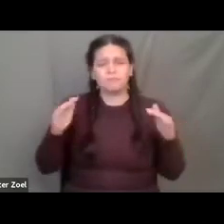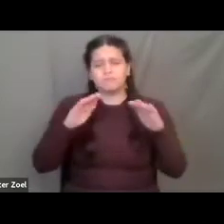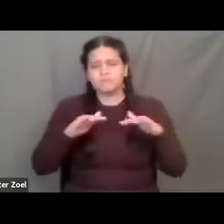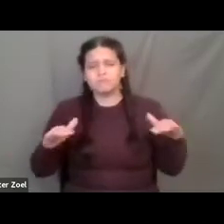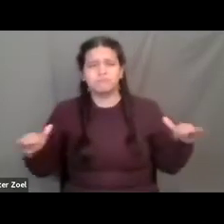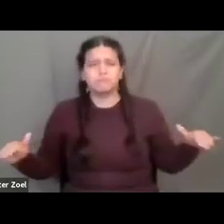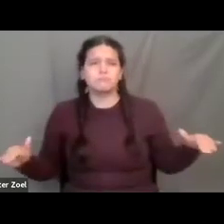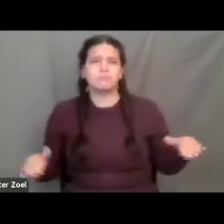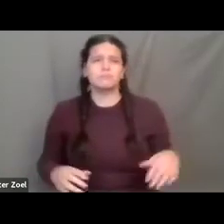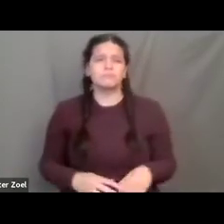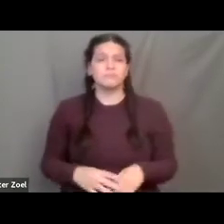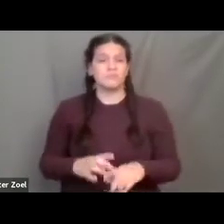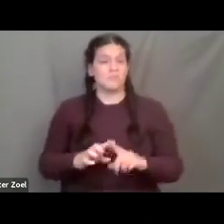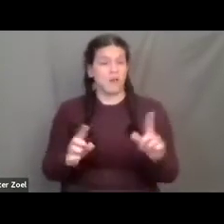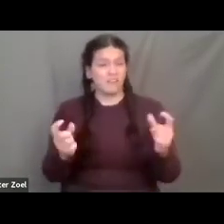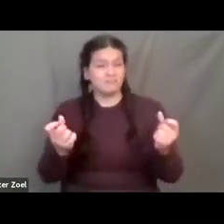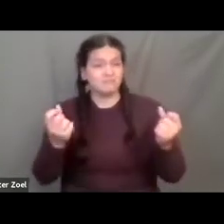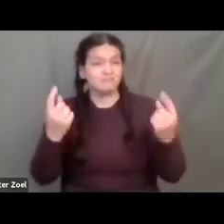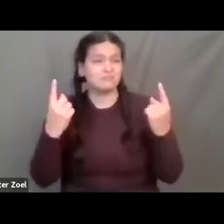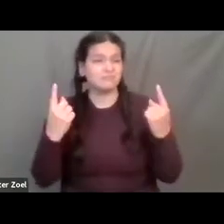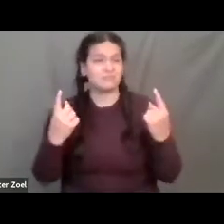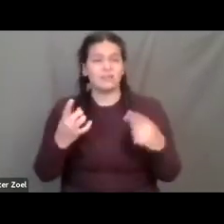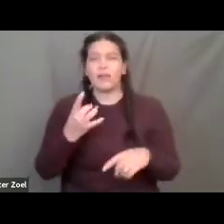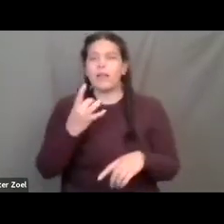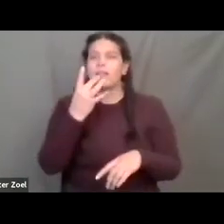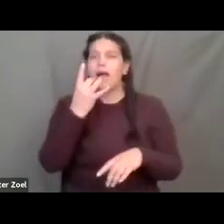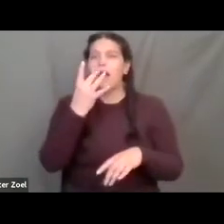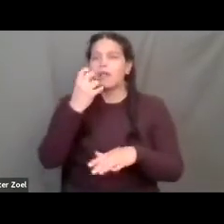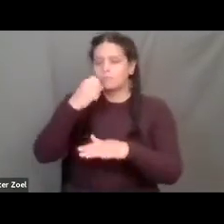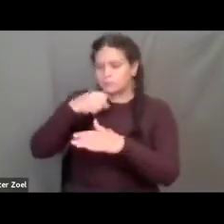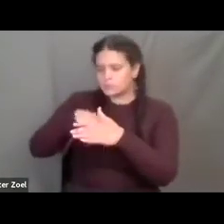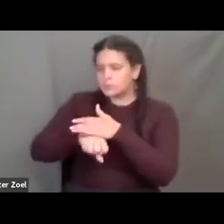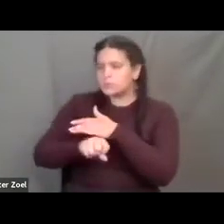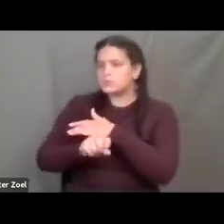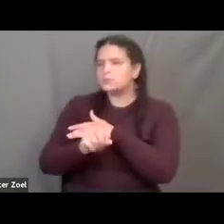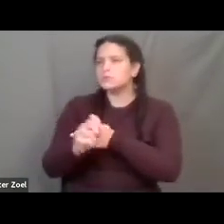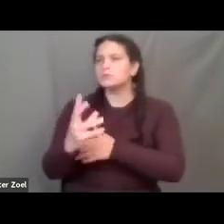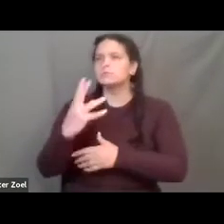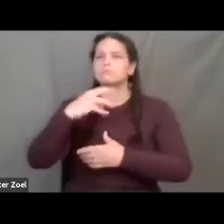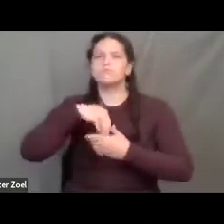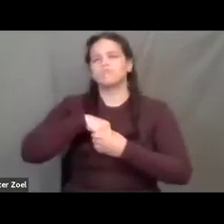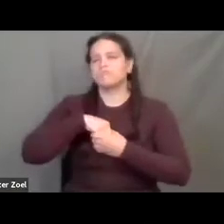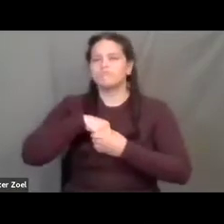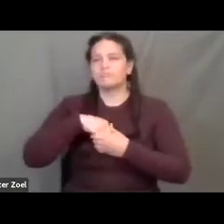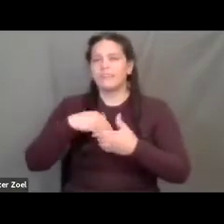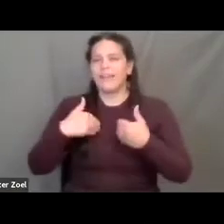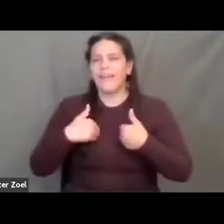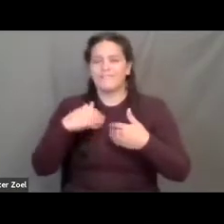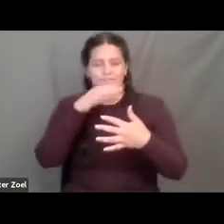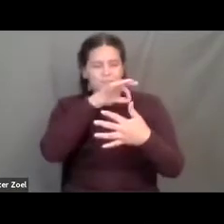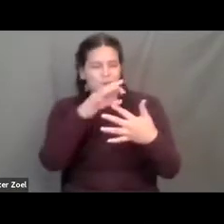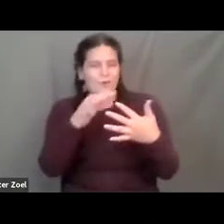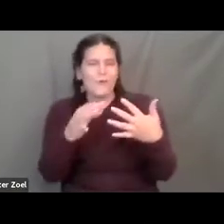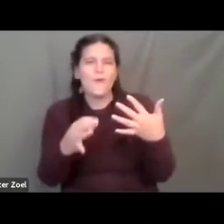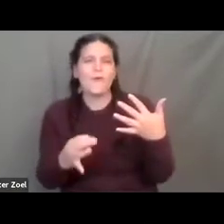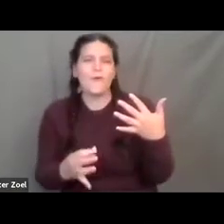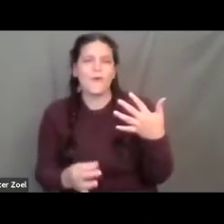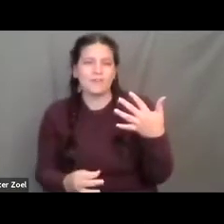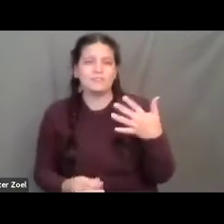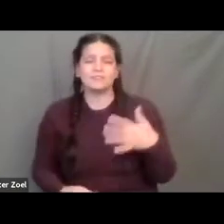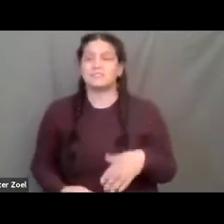Born of light, never choice. Born of